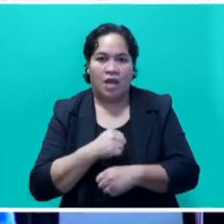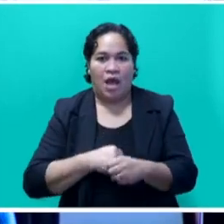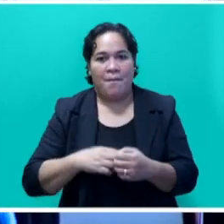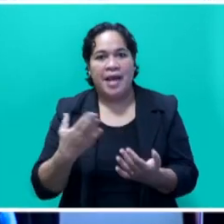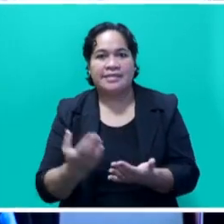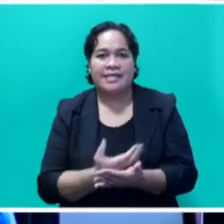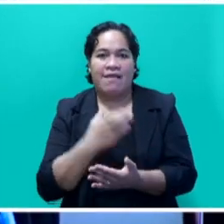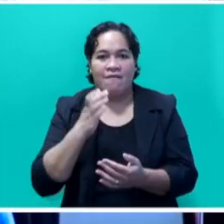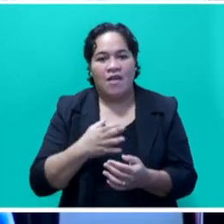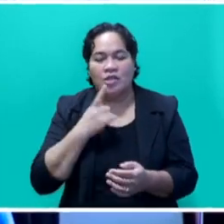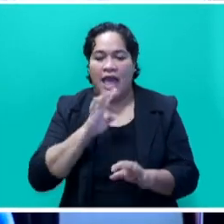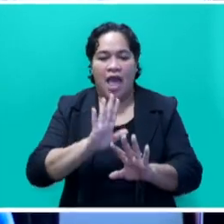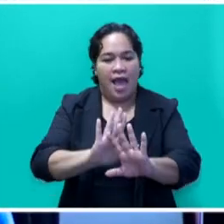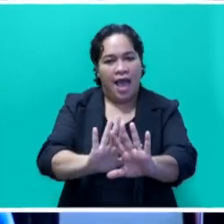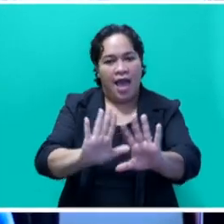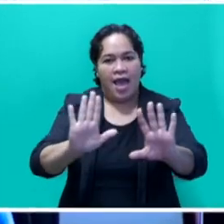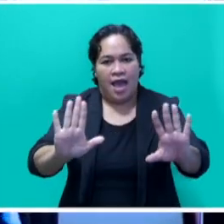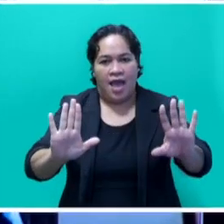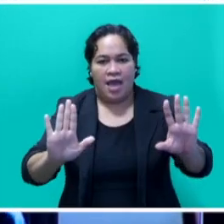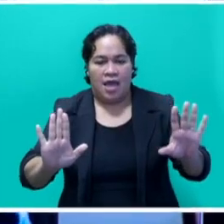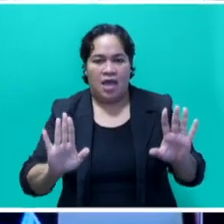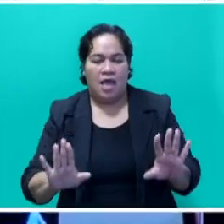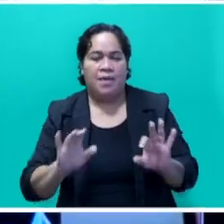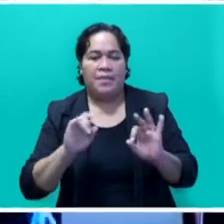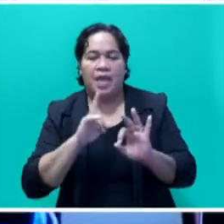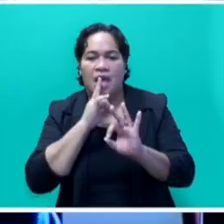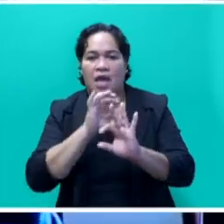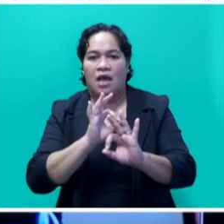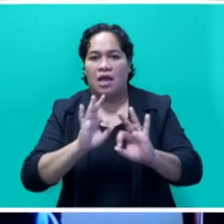don't create problems, be calm.